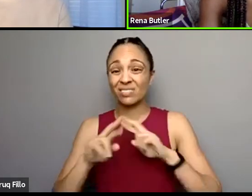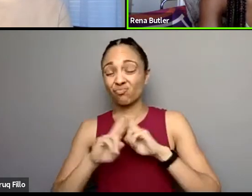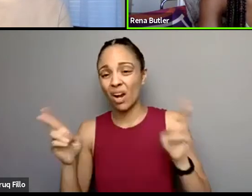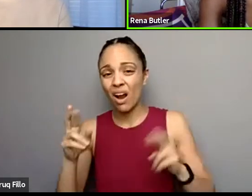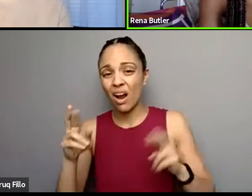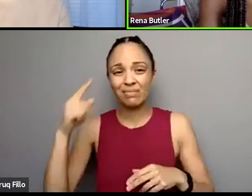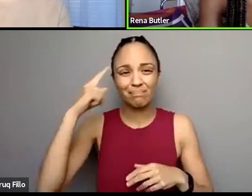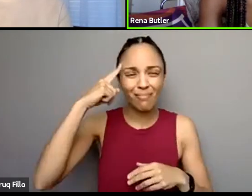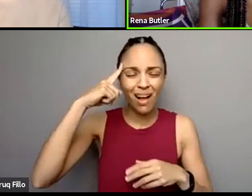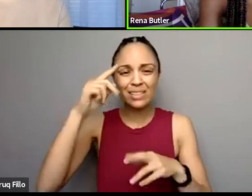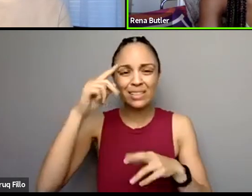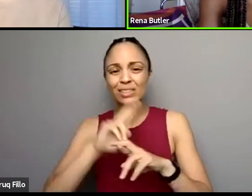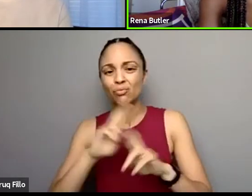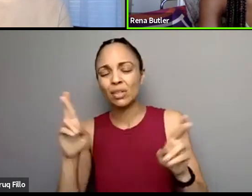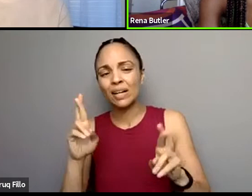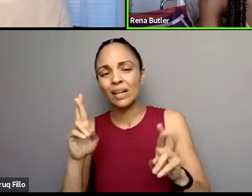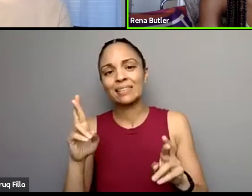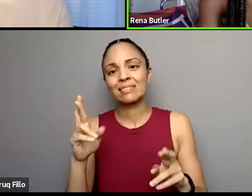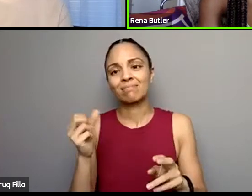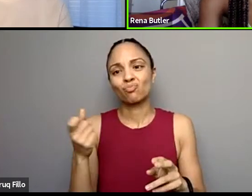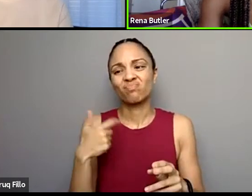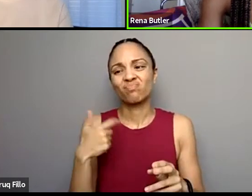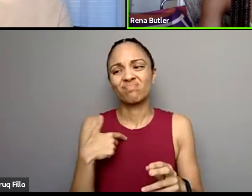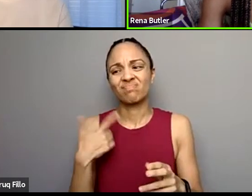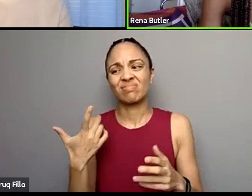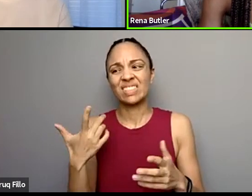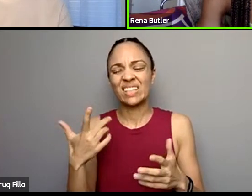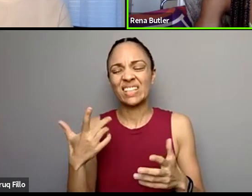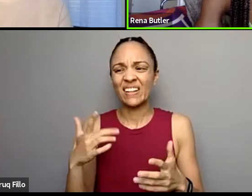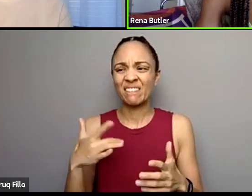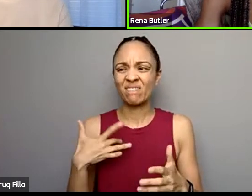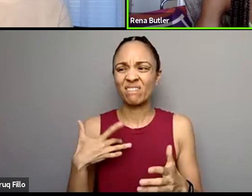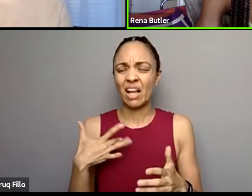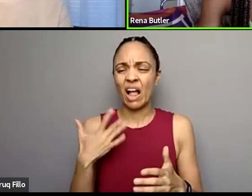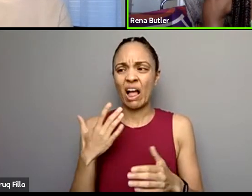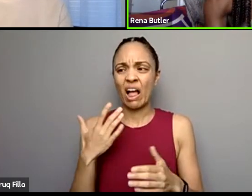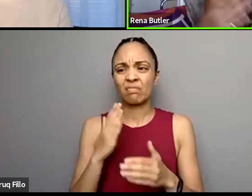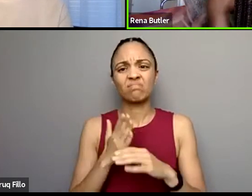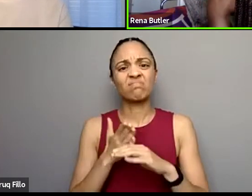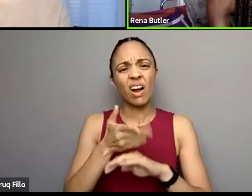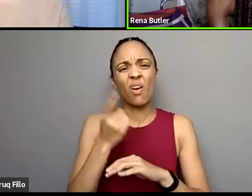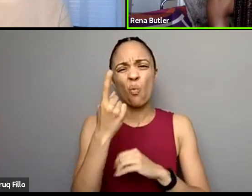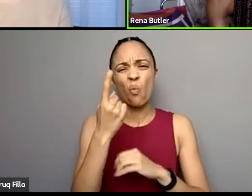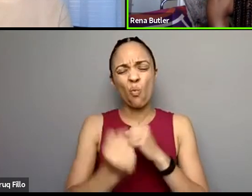just feel it wasn't the right fit for me, probably after my first year in the company, but